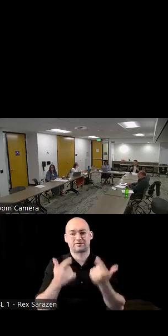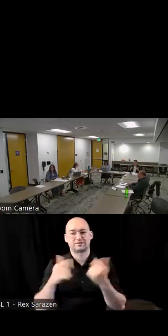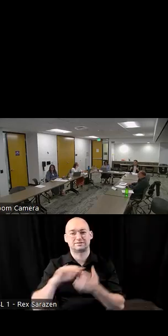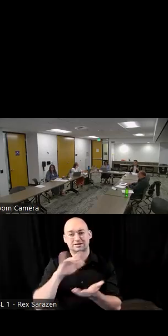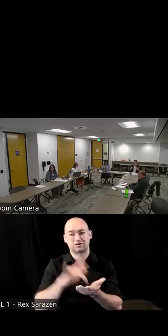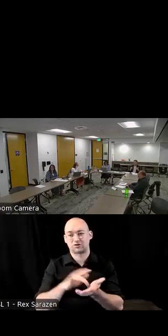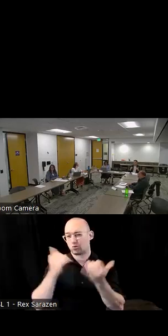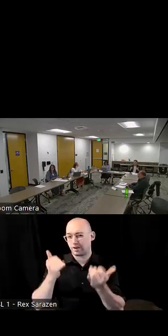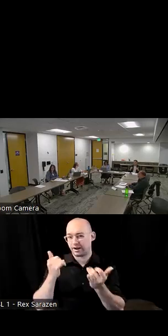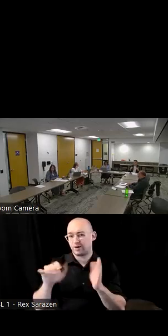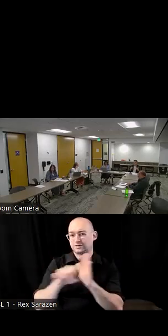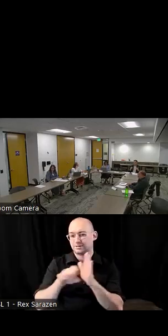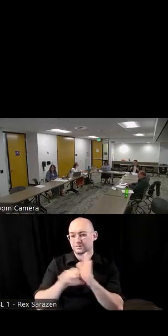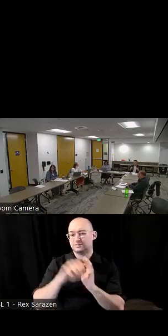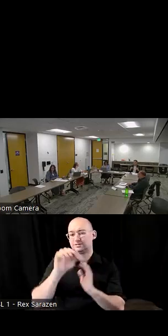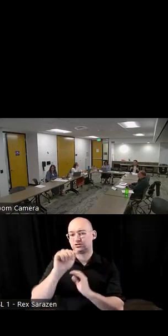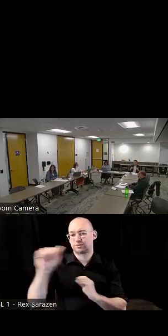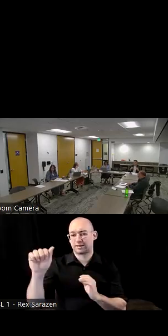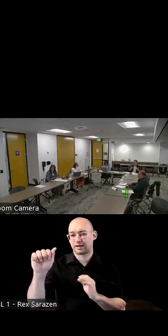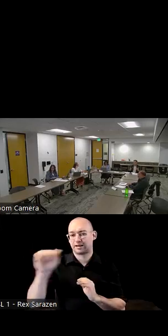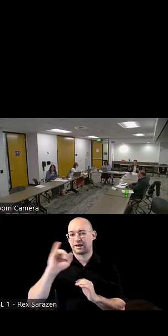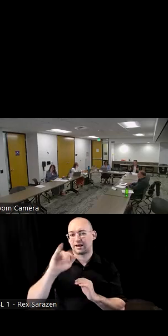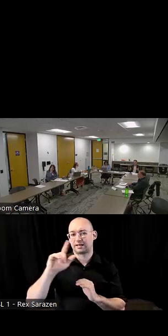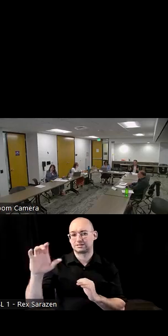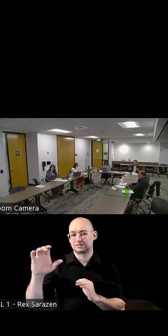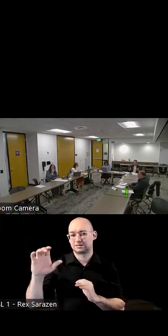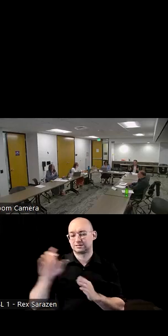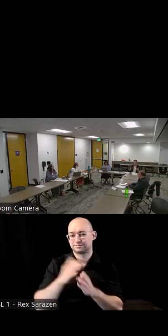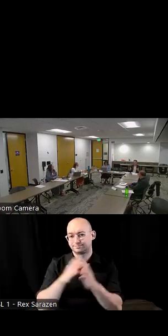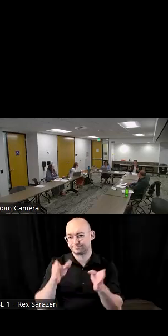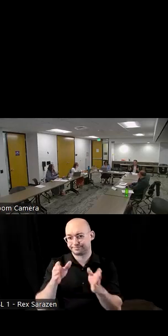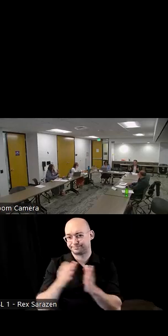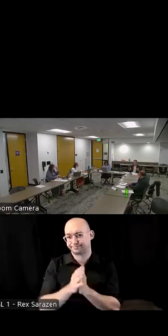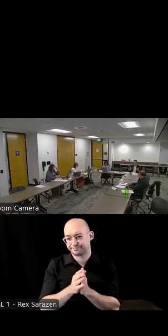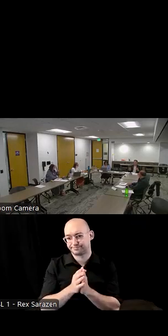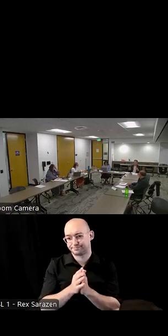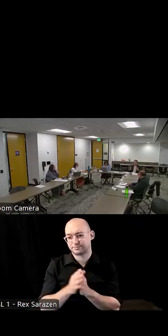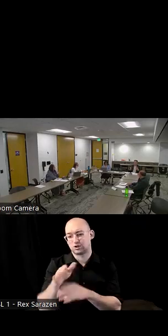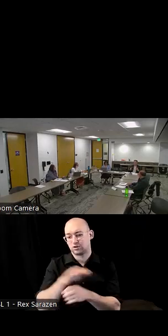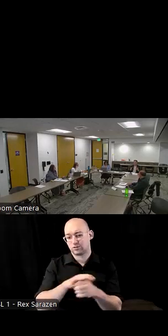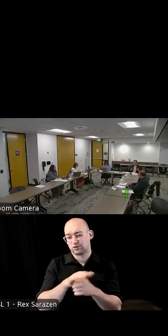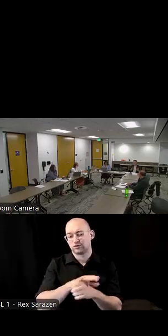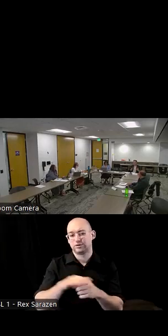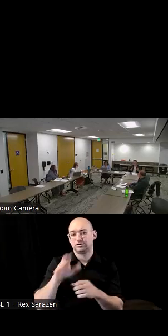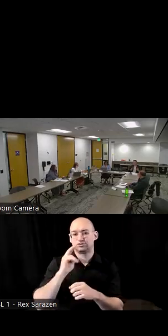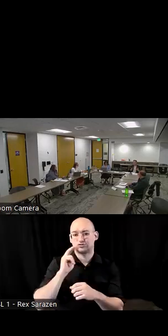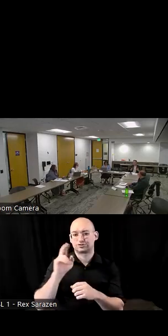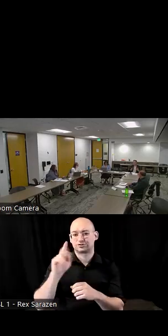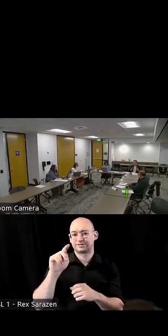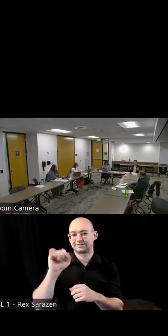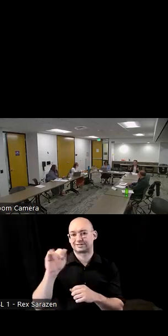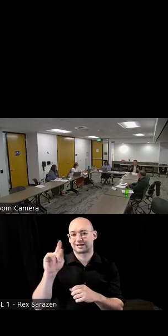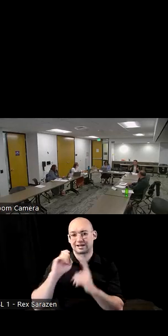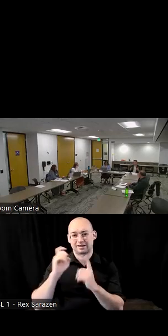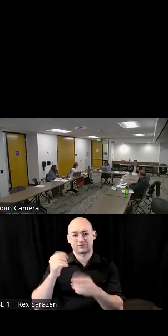varies among AAAs and ILCs currently, you could ask for your local congregate nutrition site. They'd give you the name and phone number of that